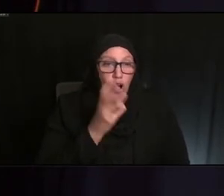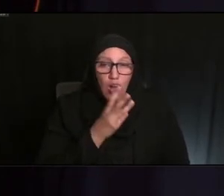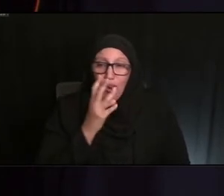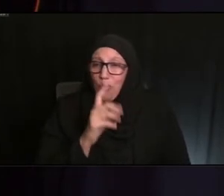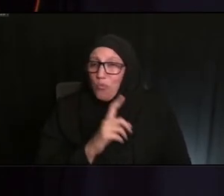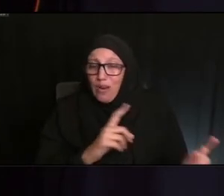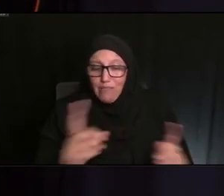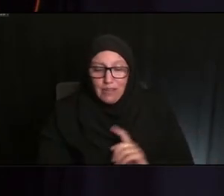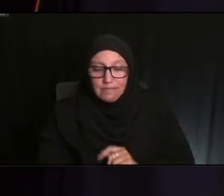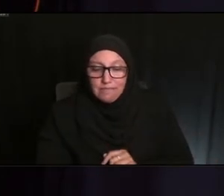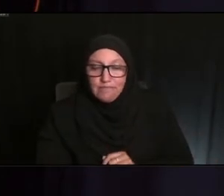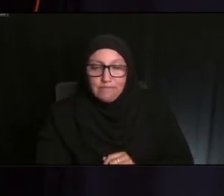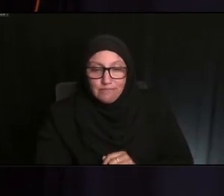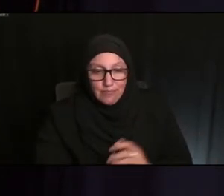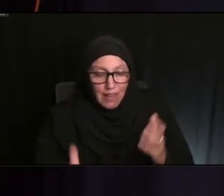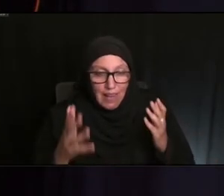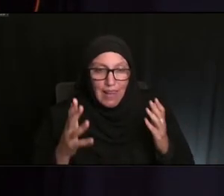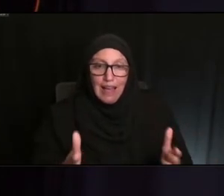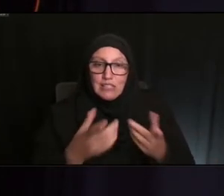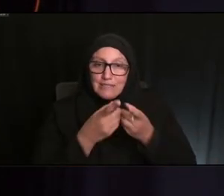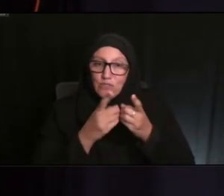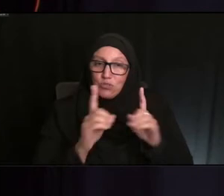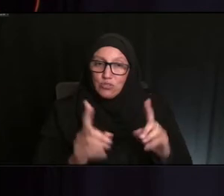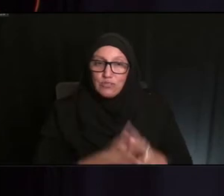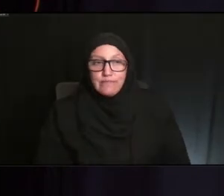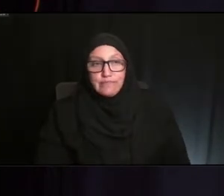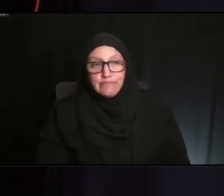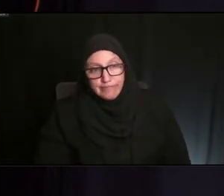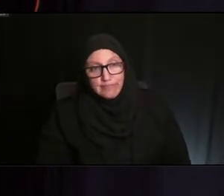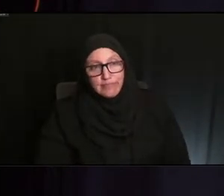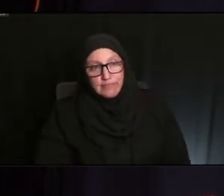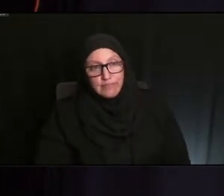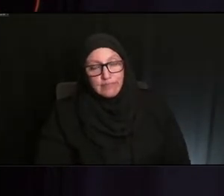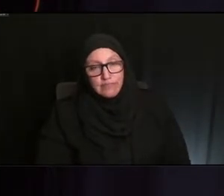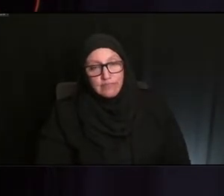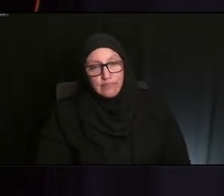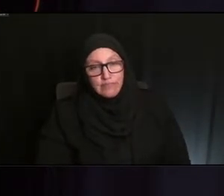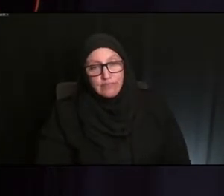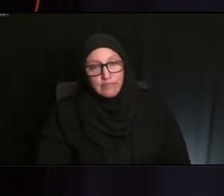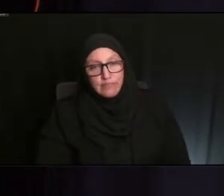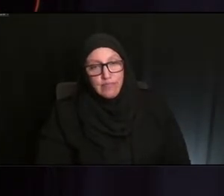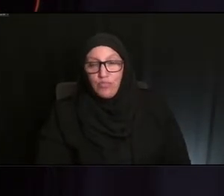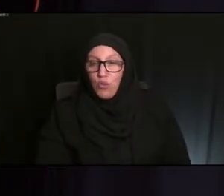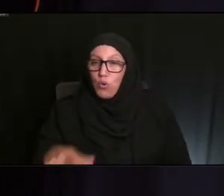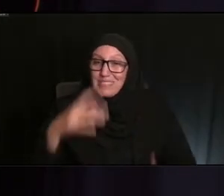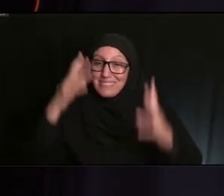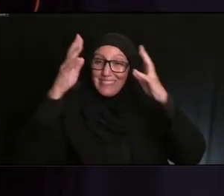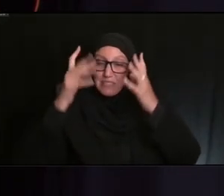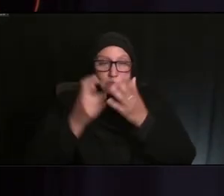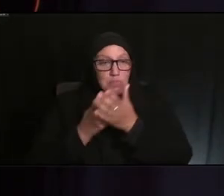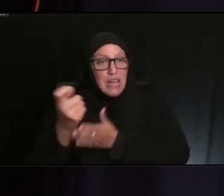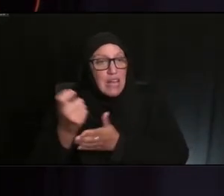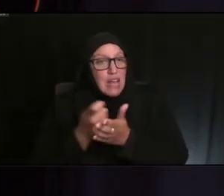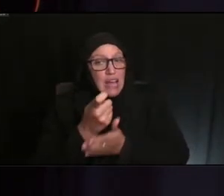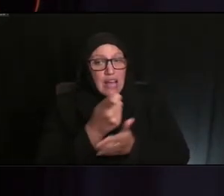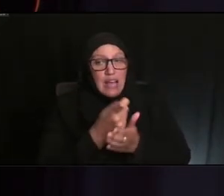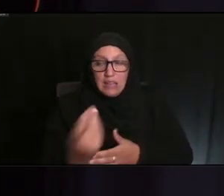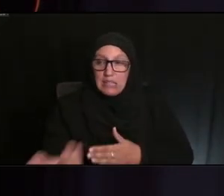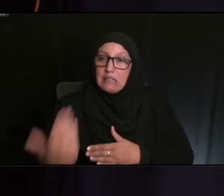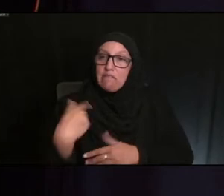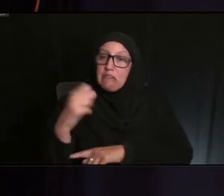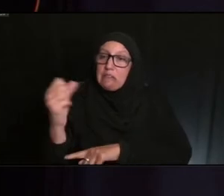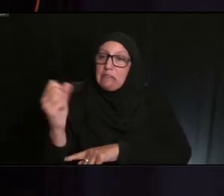So they allowed him to get divorced. These khulafa, these kings, they had these scholars they paid to give fatwa for